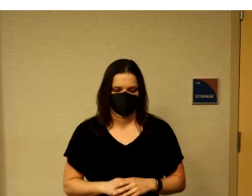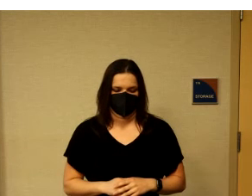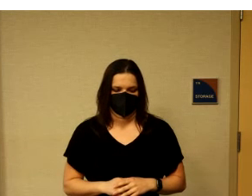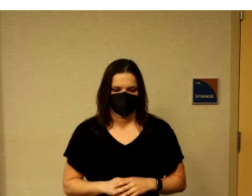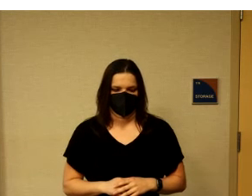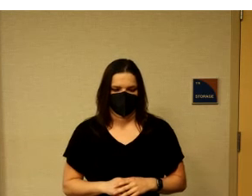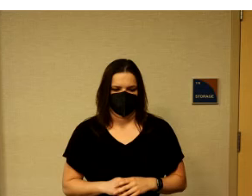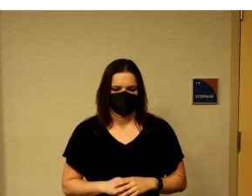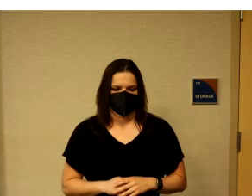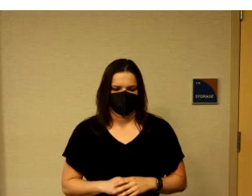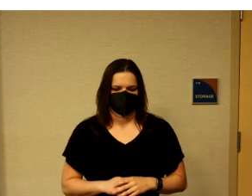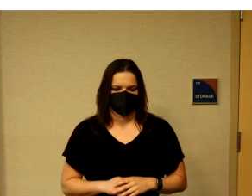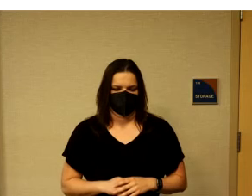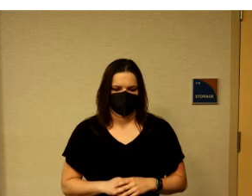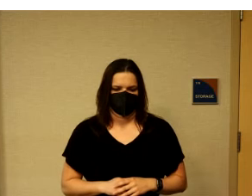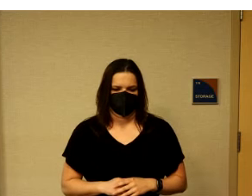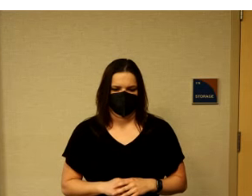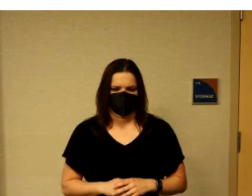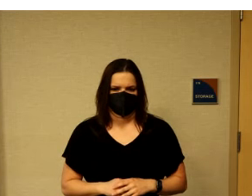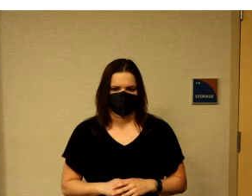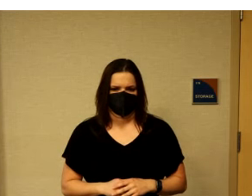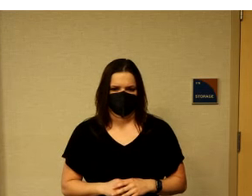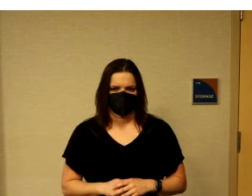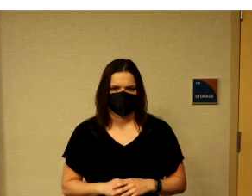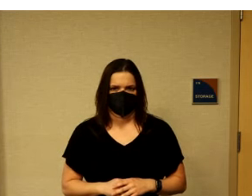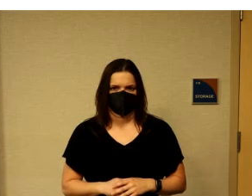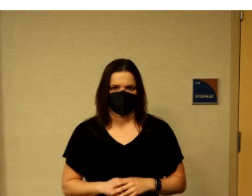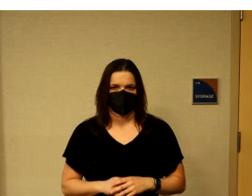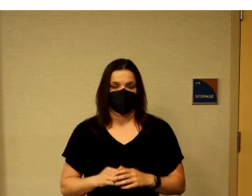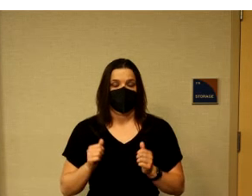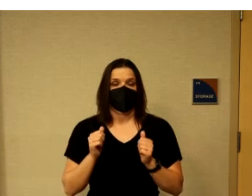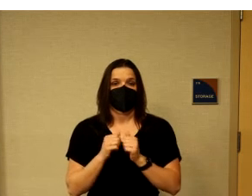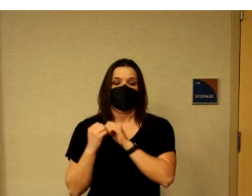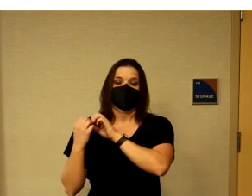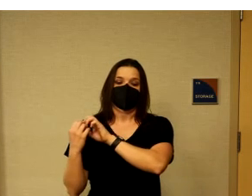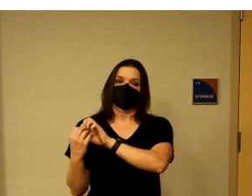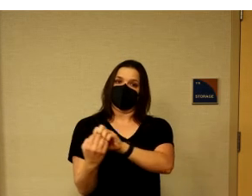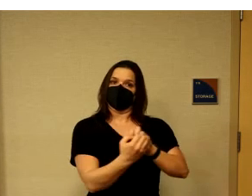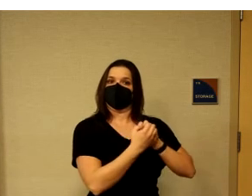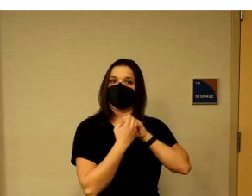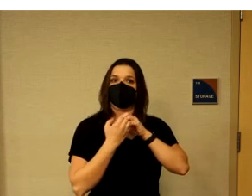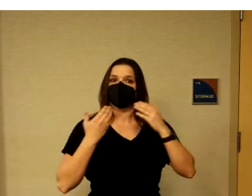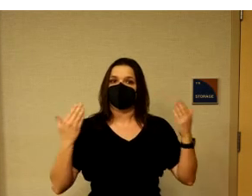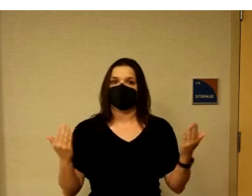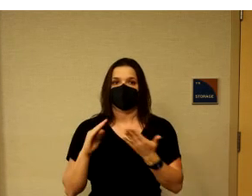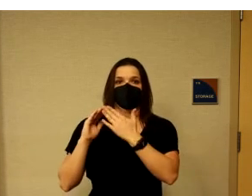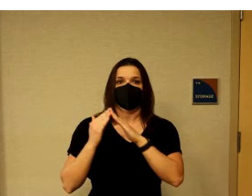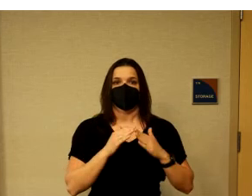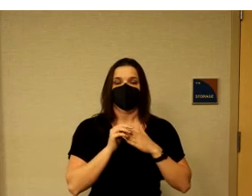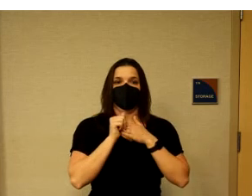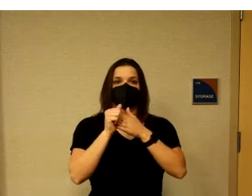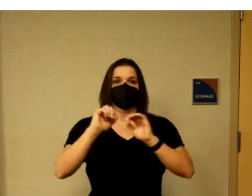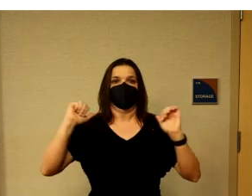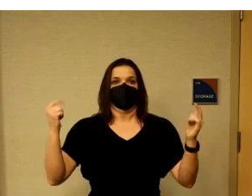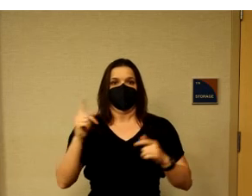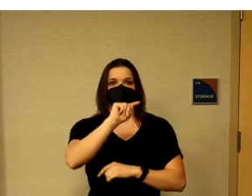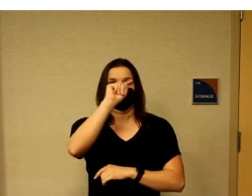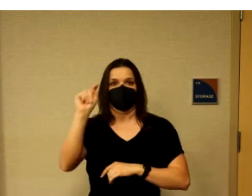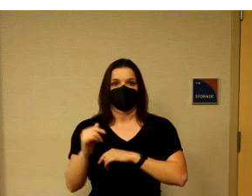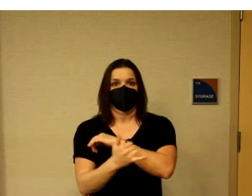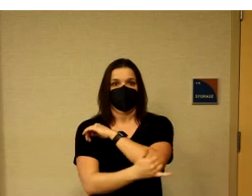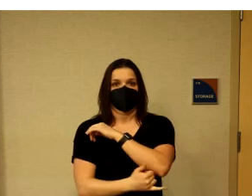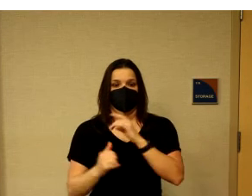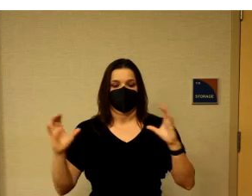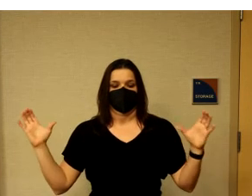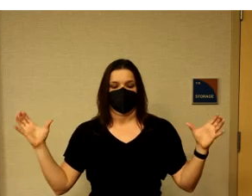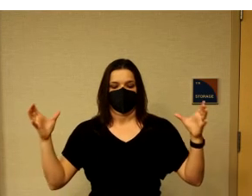The extensively discussion and collaboration with residents and community leaders from all parts of Tulare County led